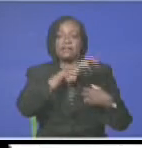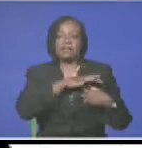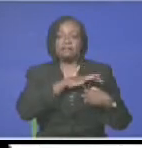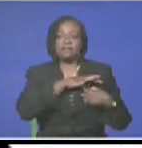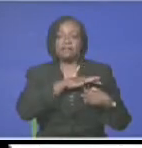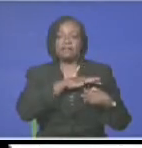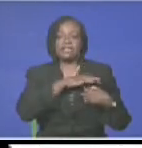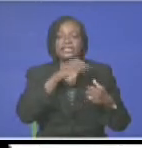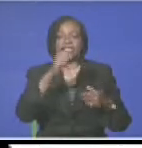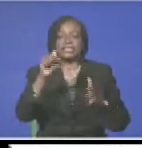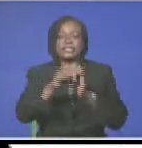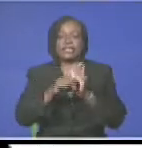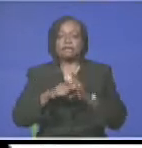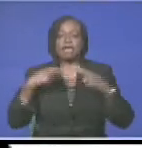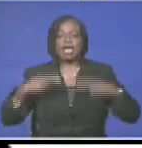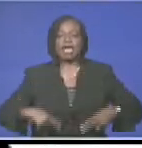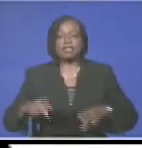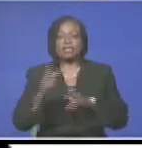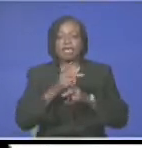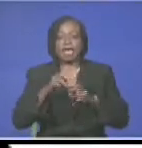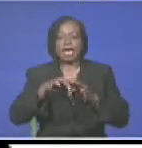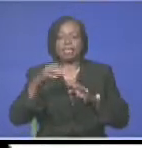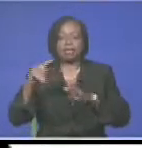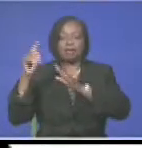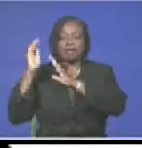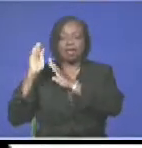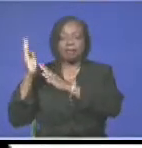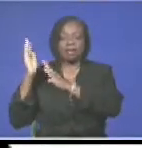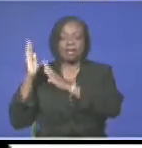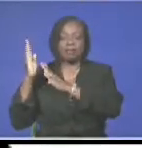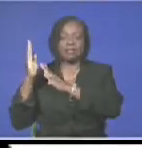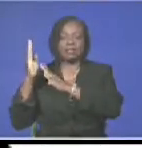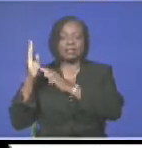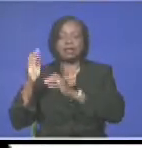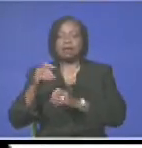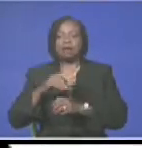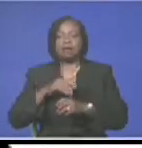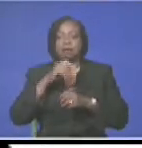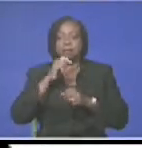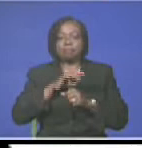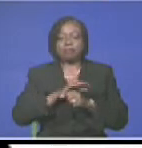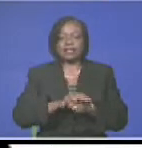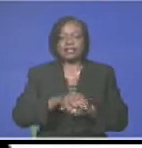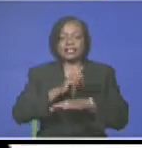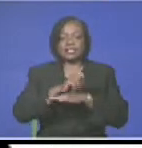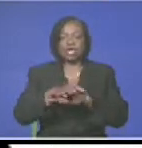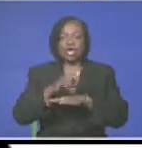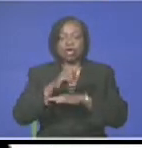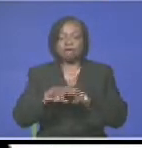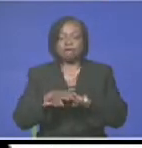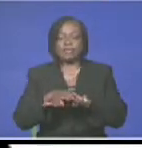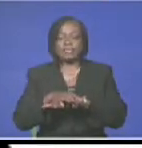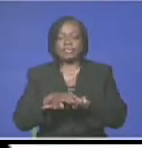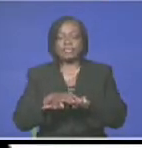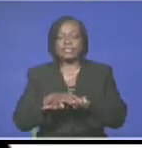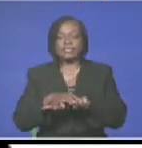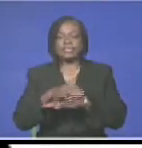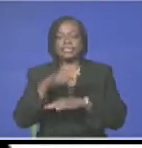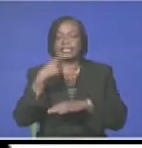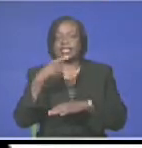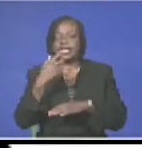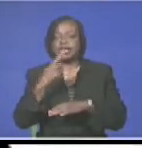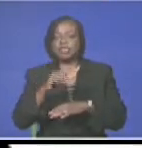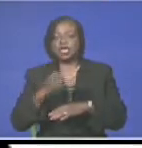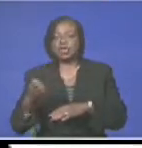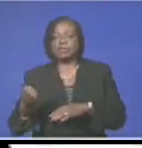healthcare in the Bahamas. We should explain at a press conference earlier this afternoon that although new equipment has been installed and